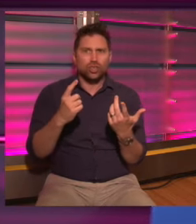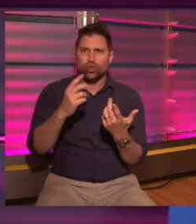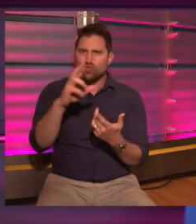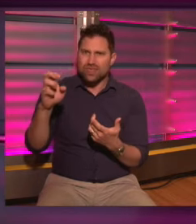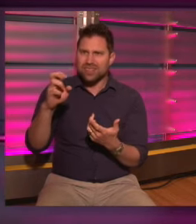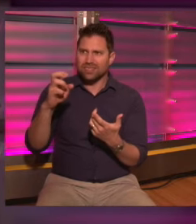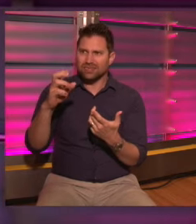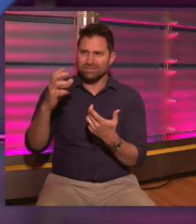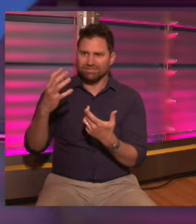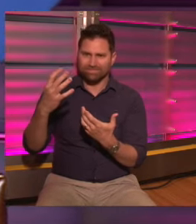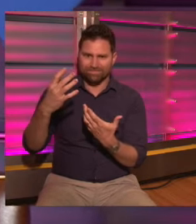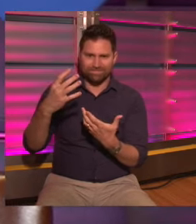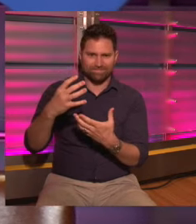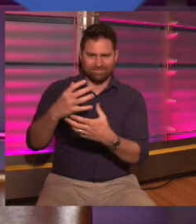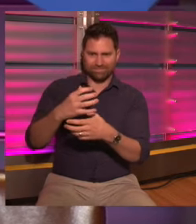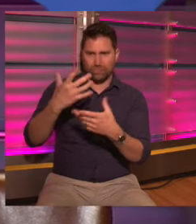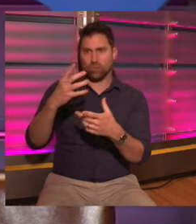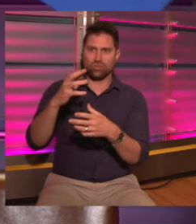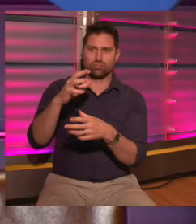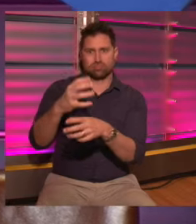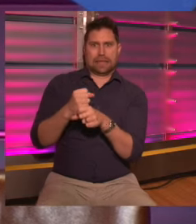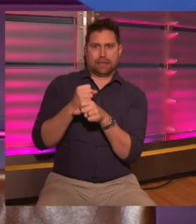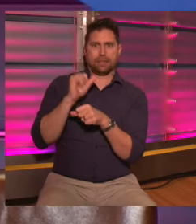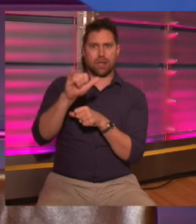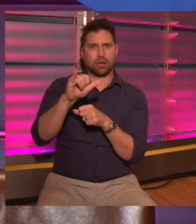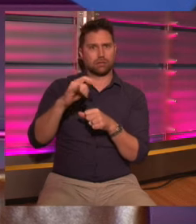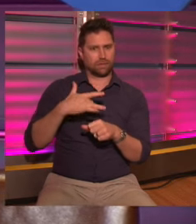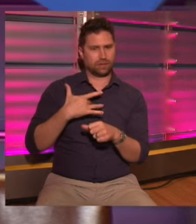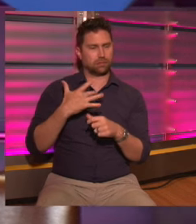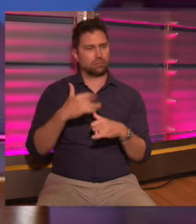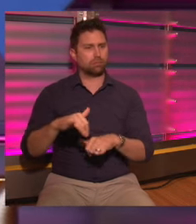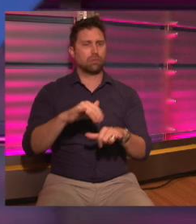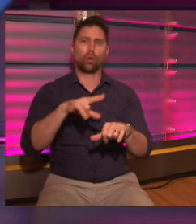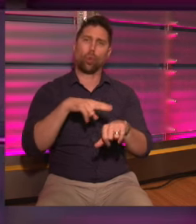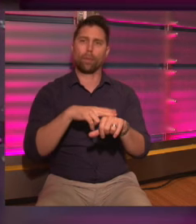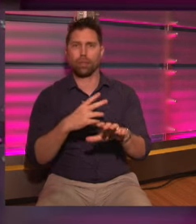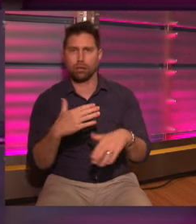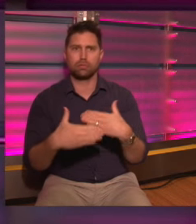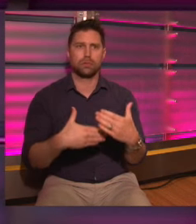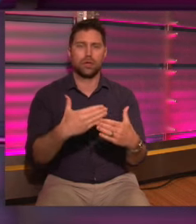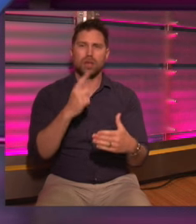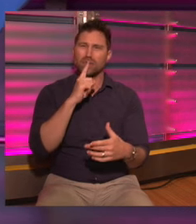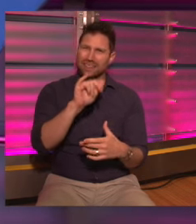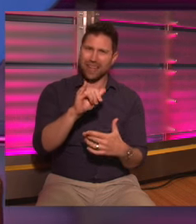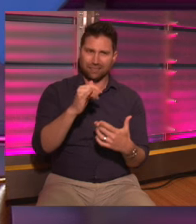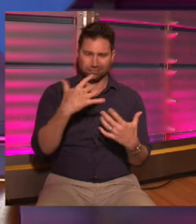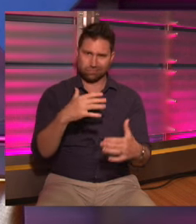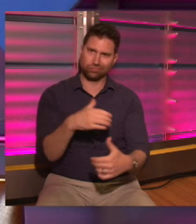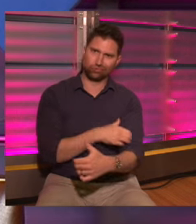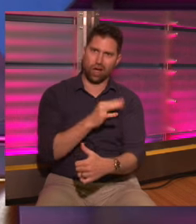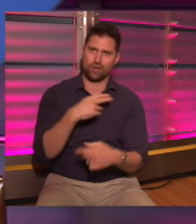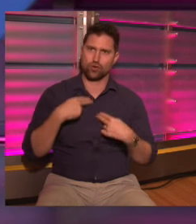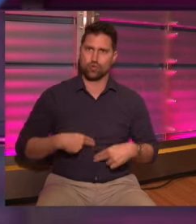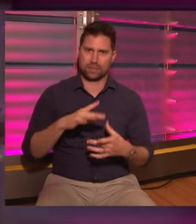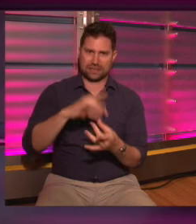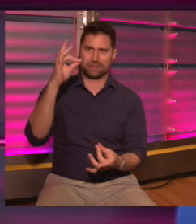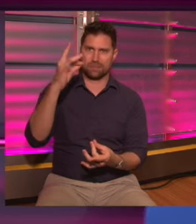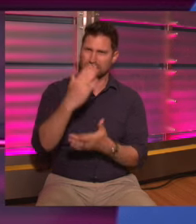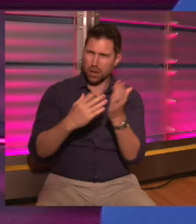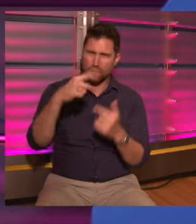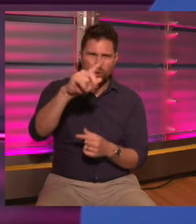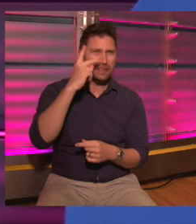sense of normalcy. And I think, you know, it's, again, another example of that strength of the human spirit that so many of you have probably seen across your work,